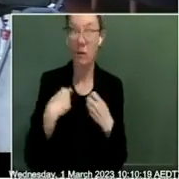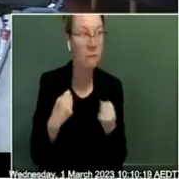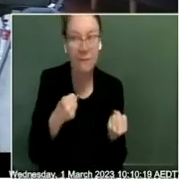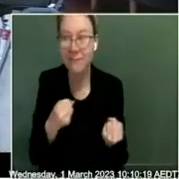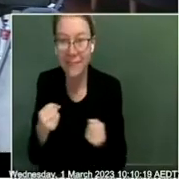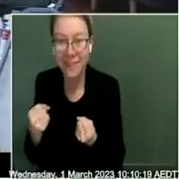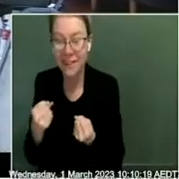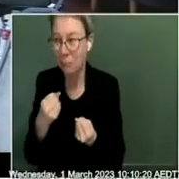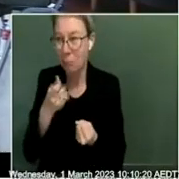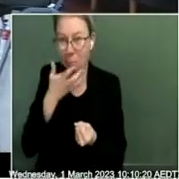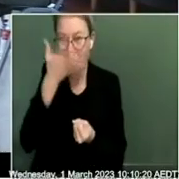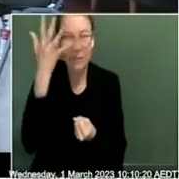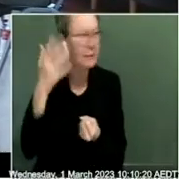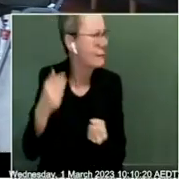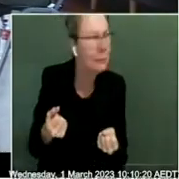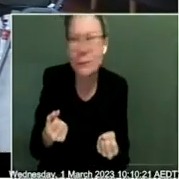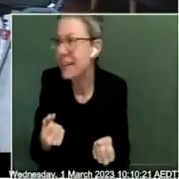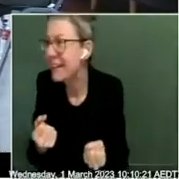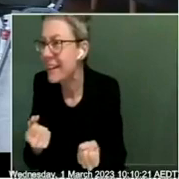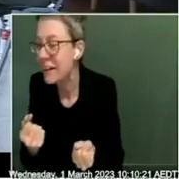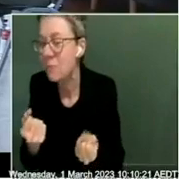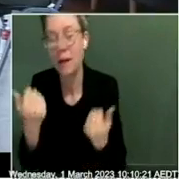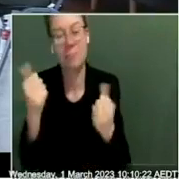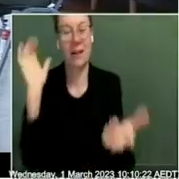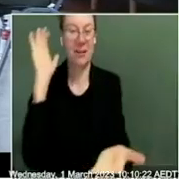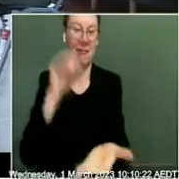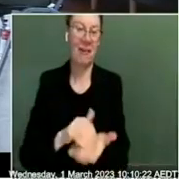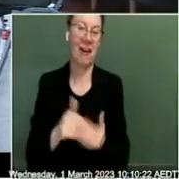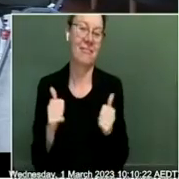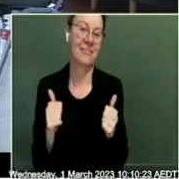here. That's the main thing. So thank you very much. And